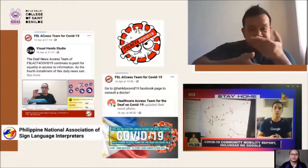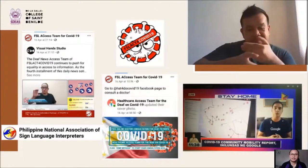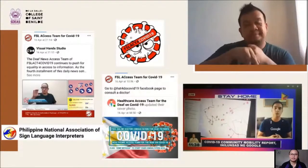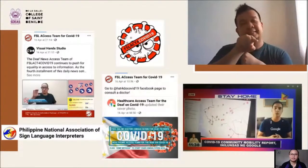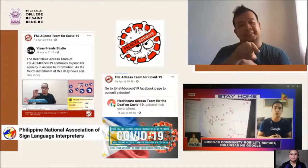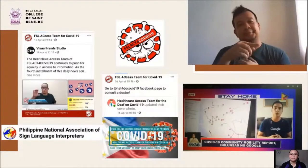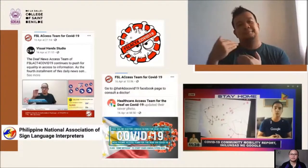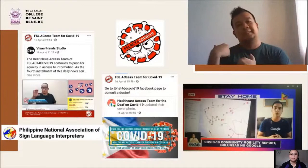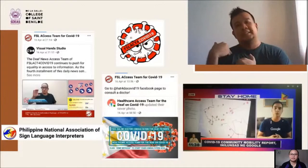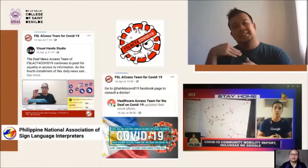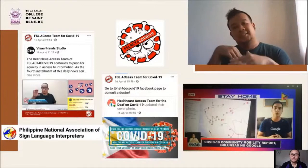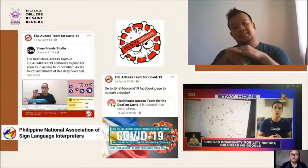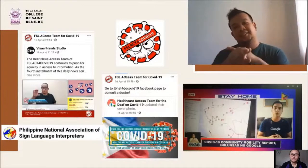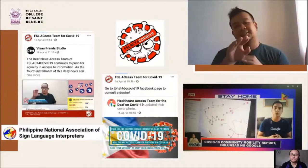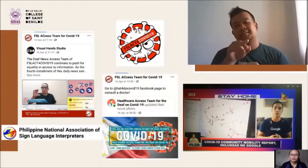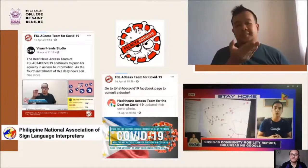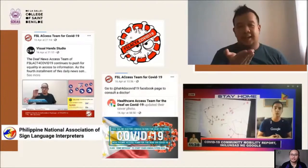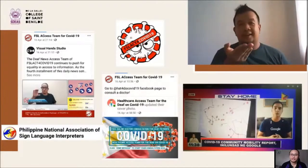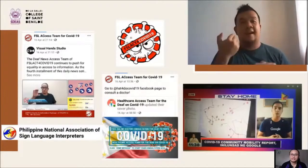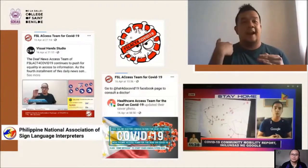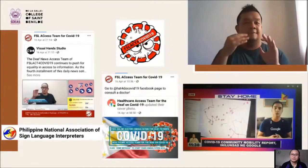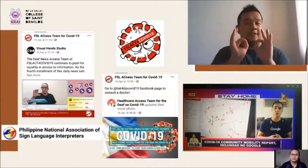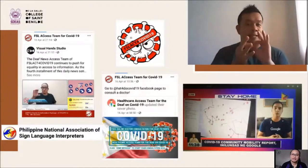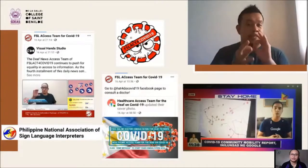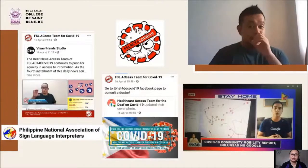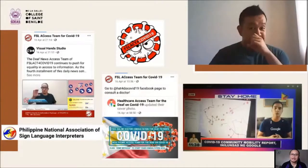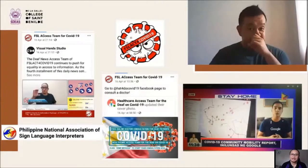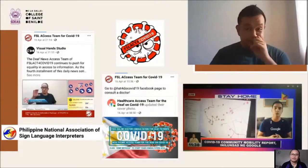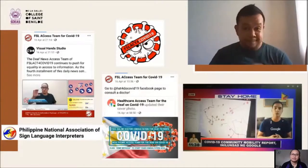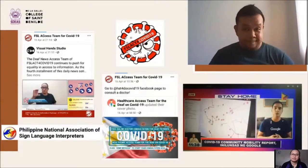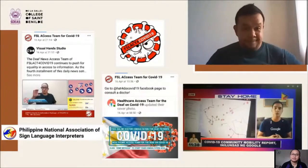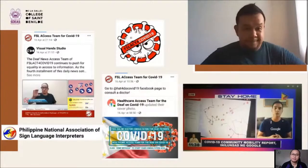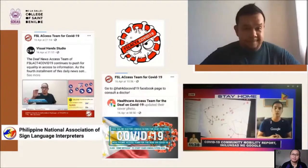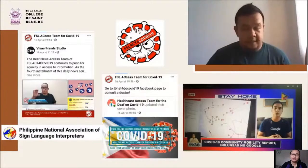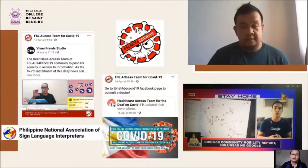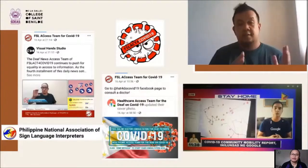virtual interpreters through this Facebook page.